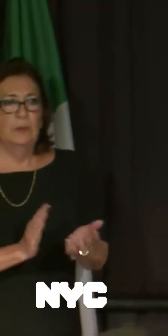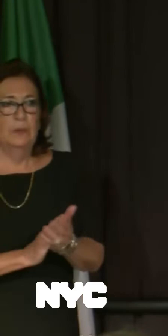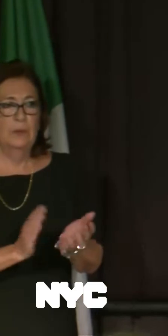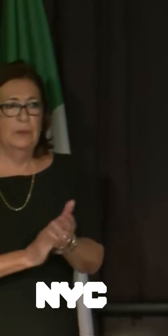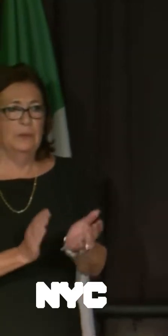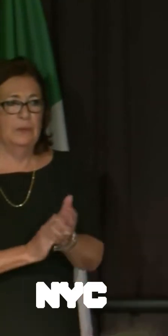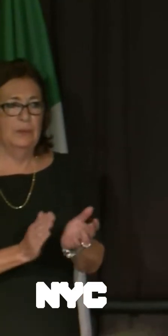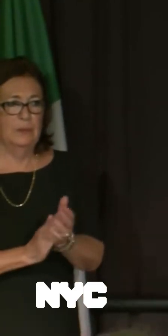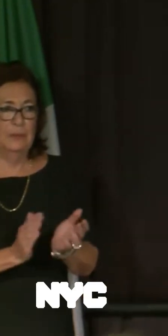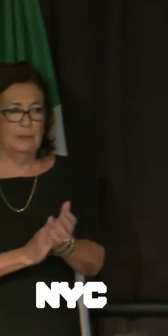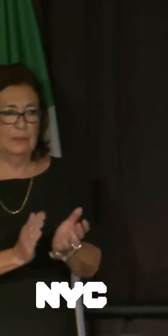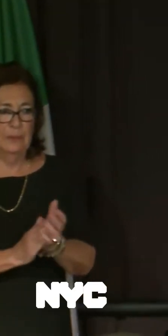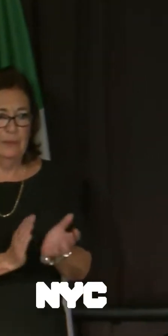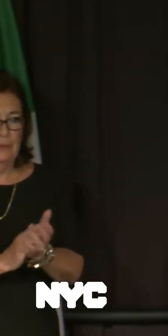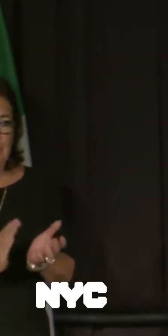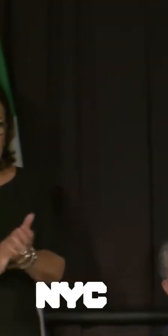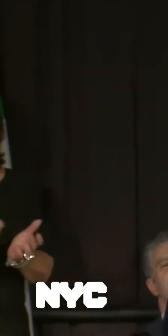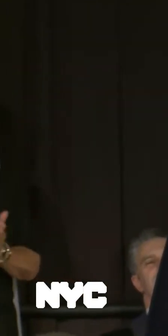York!